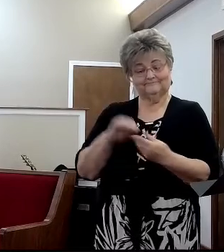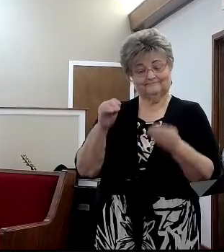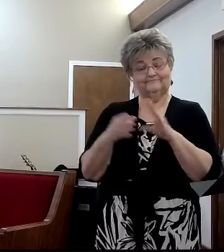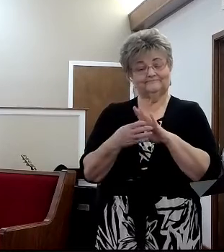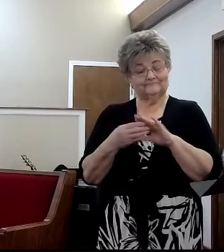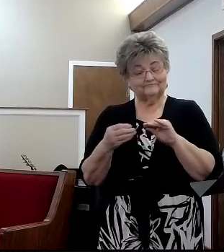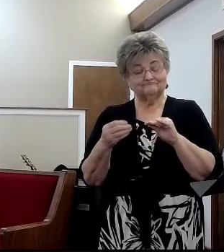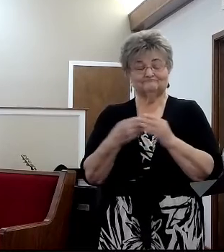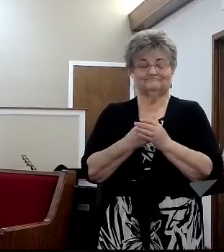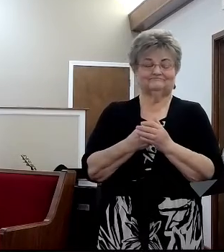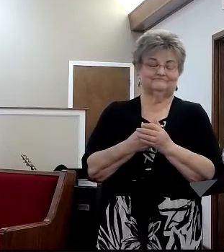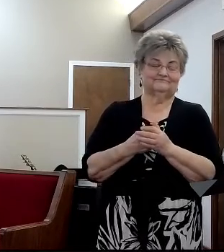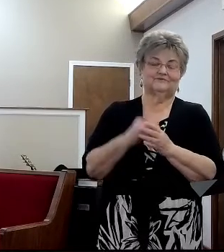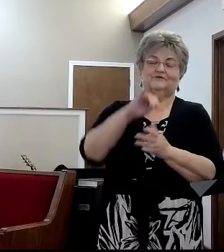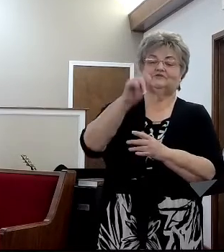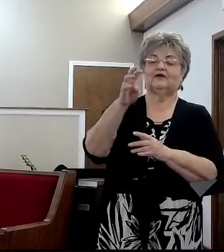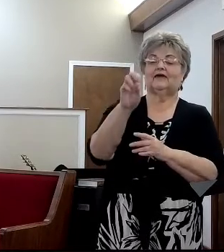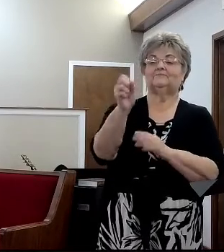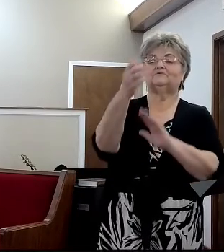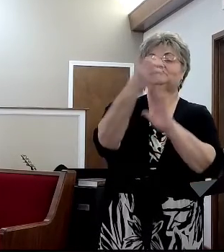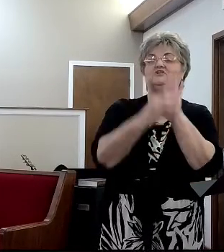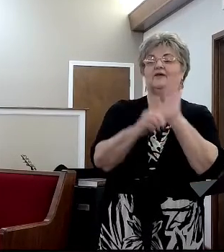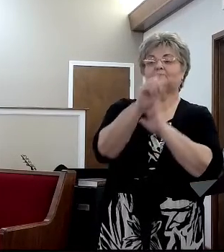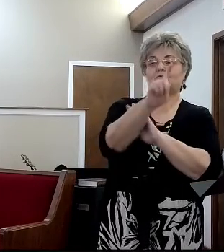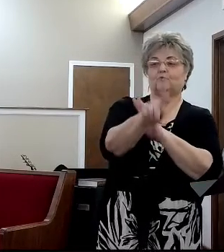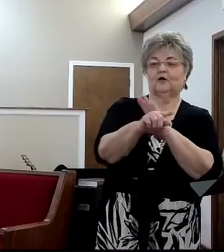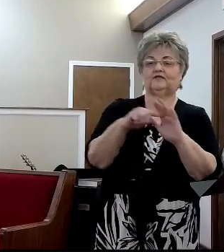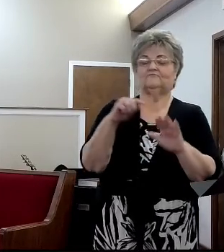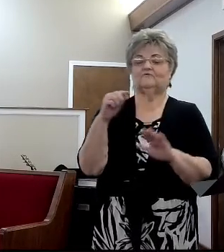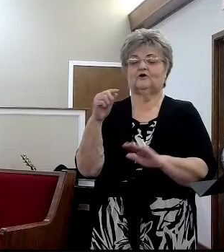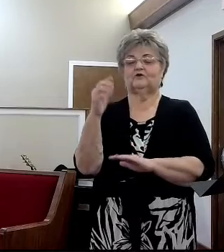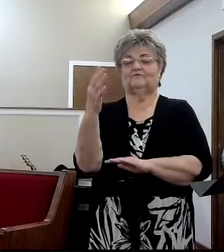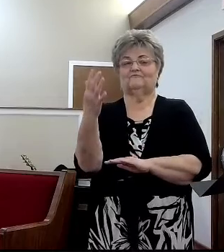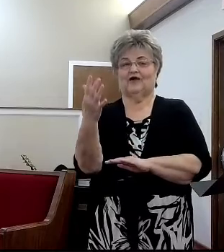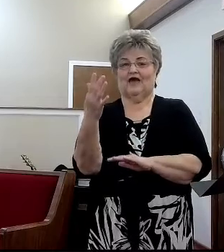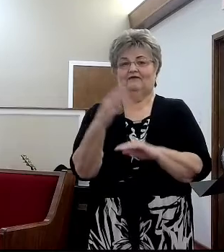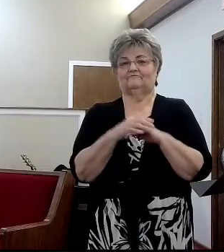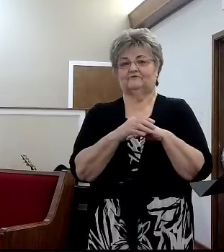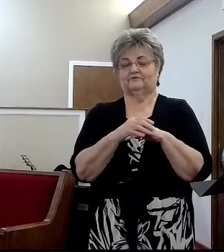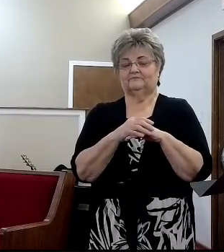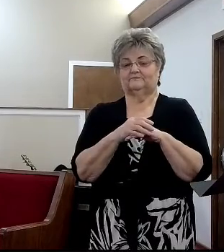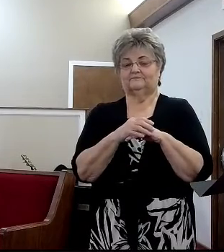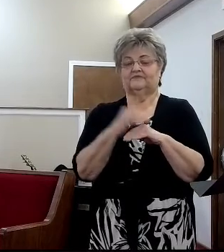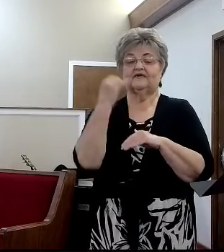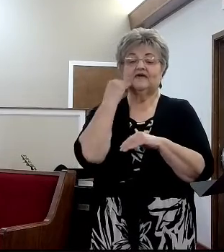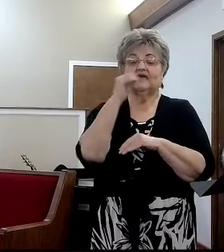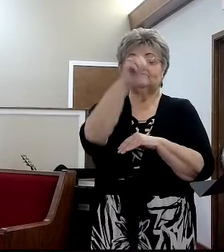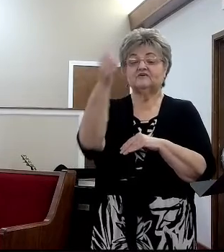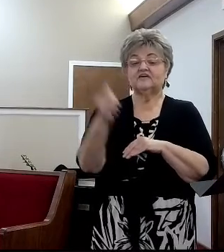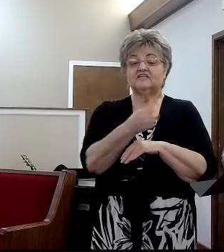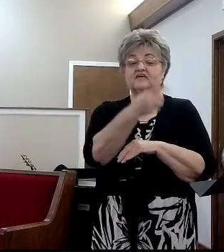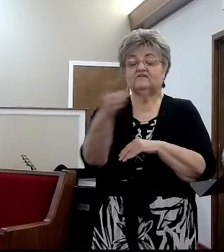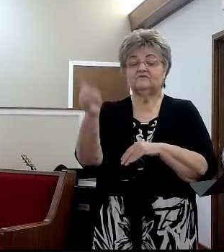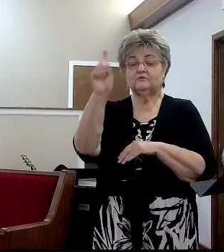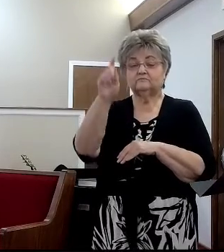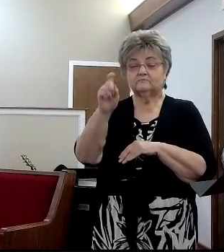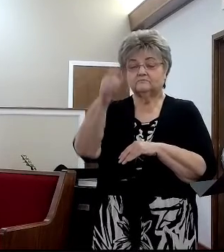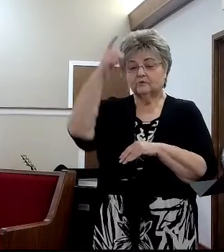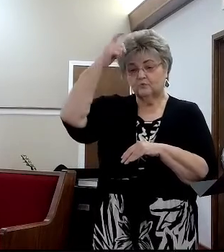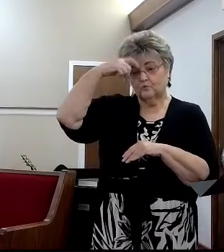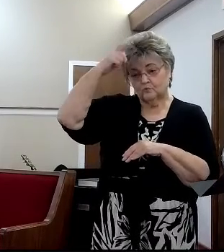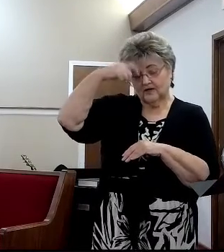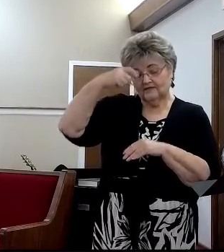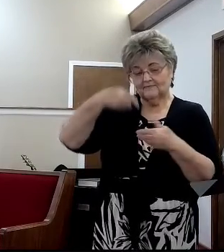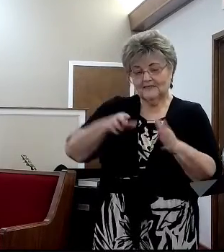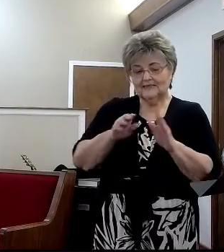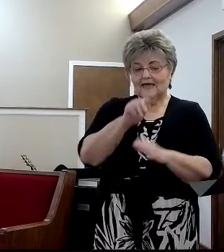here. So in James 1, verse number 5, "If any of you lack wisdom,